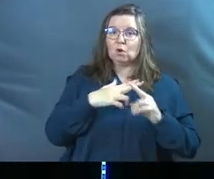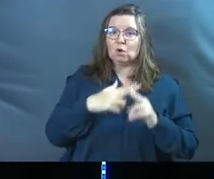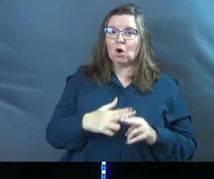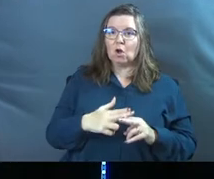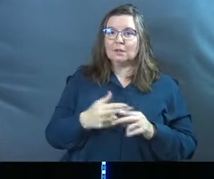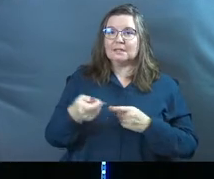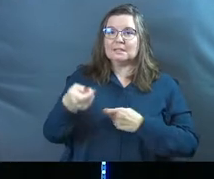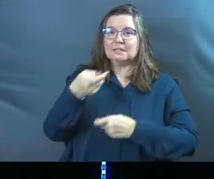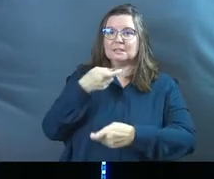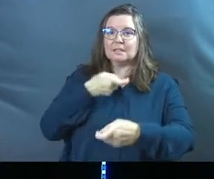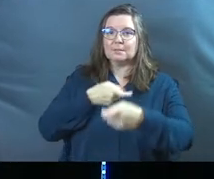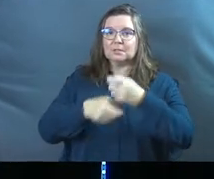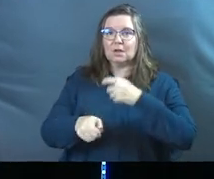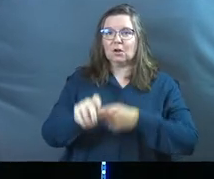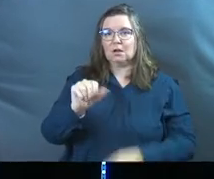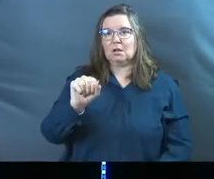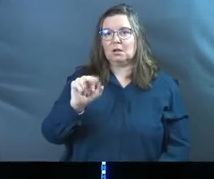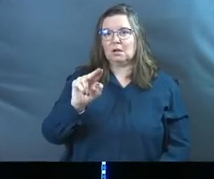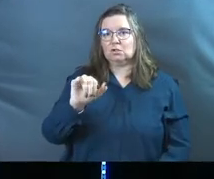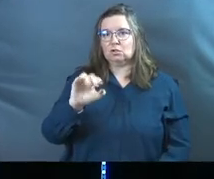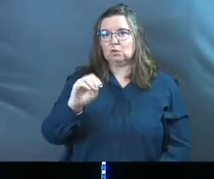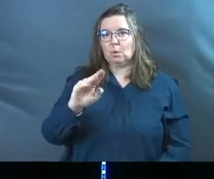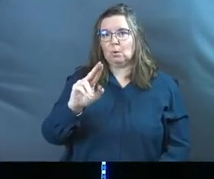it substitutionary atonement.